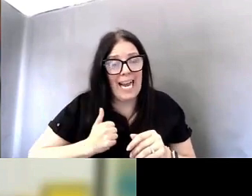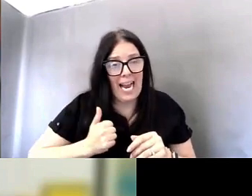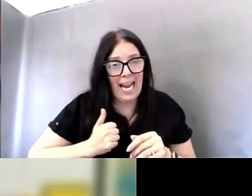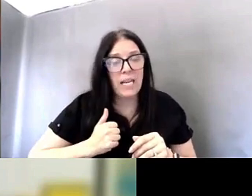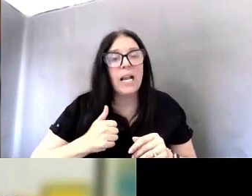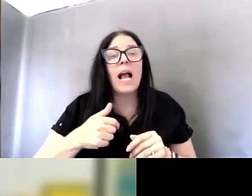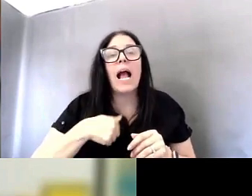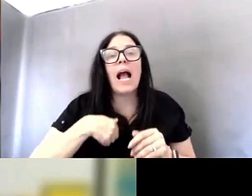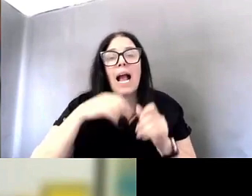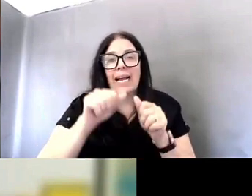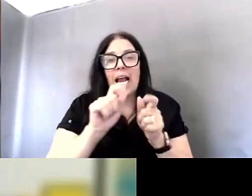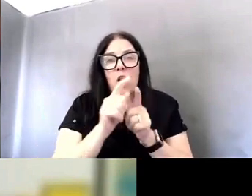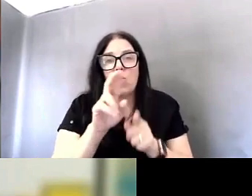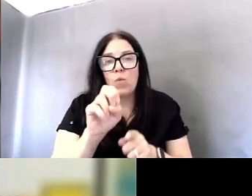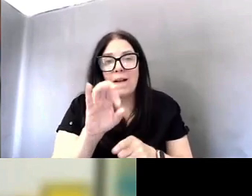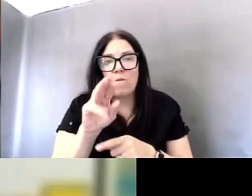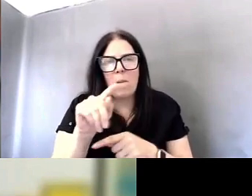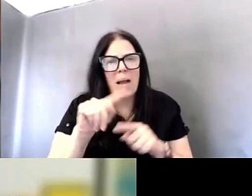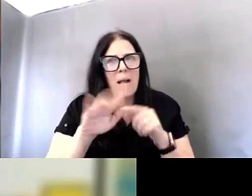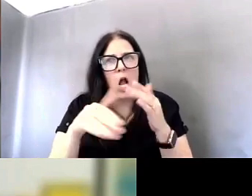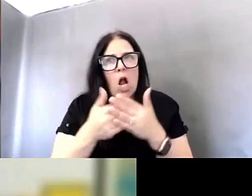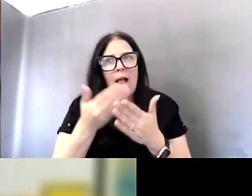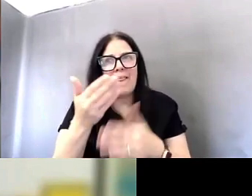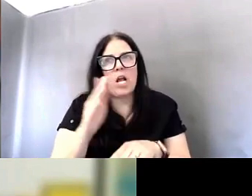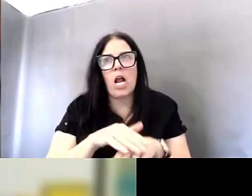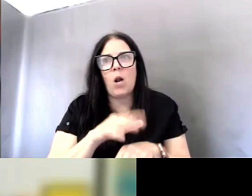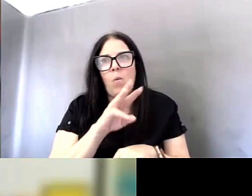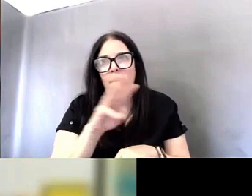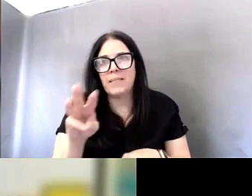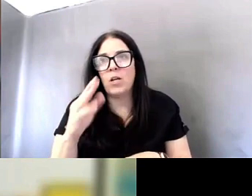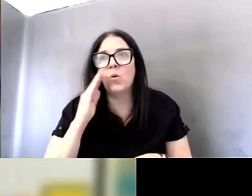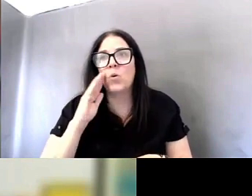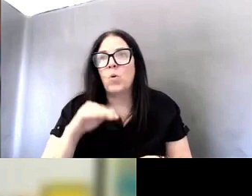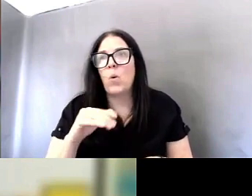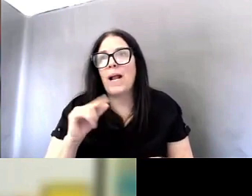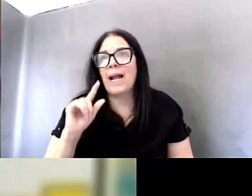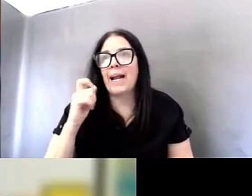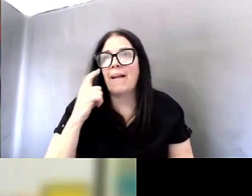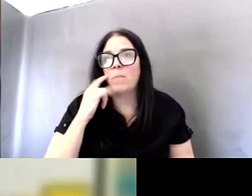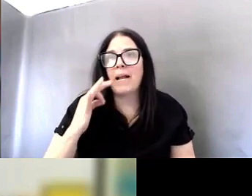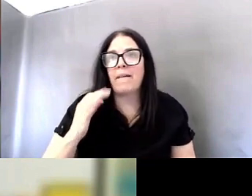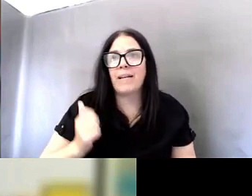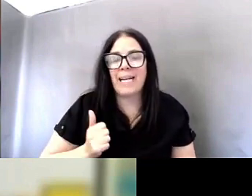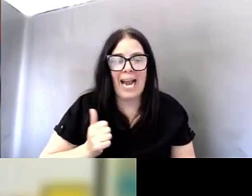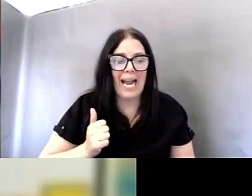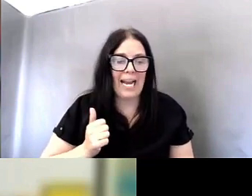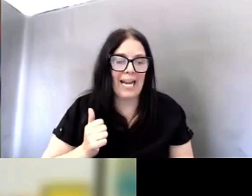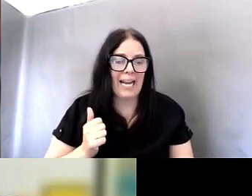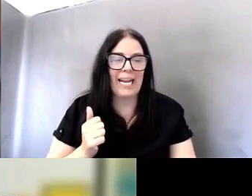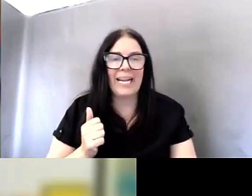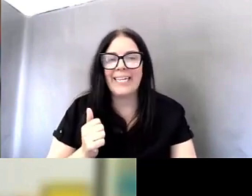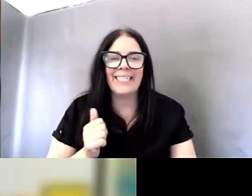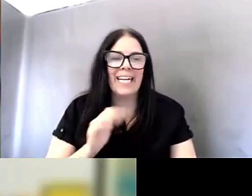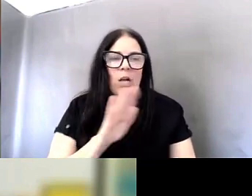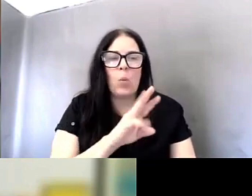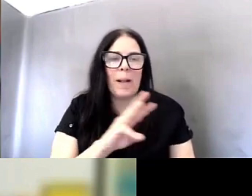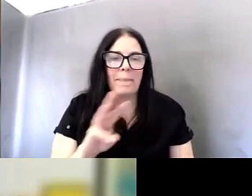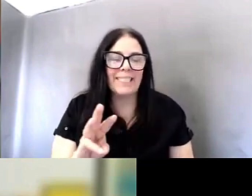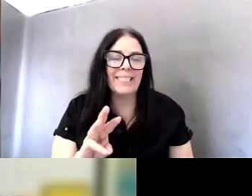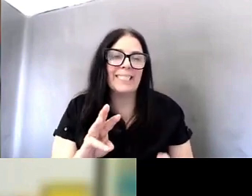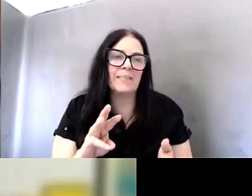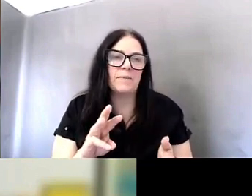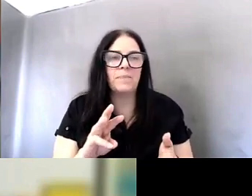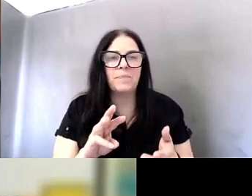reformatting, but everything's on their website. And you know, the Government of Canada website, it's sort of simple to read